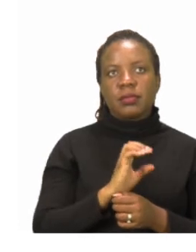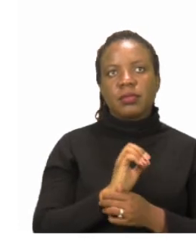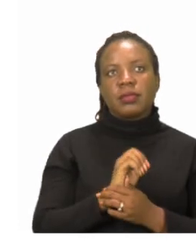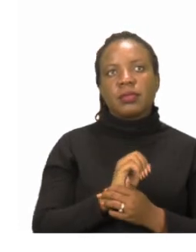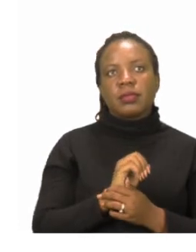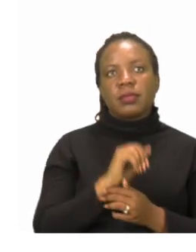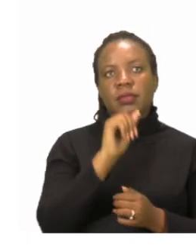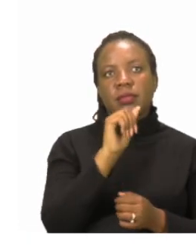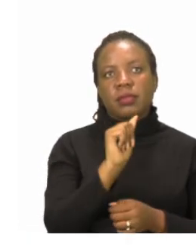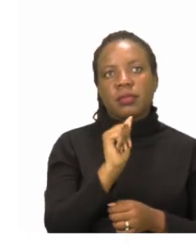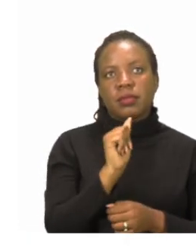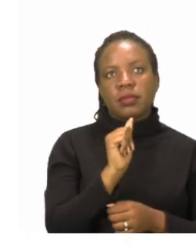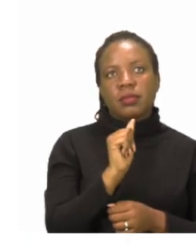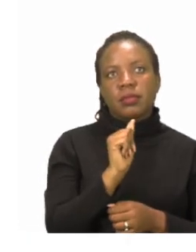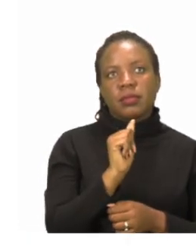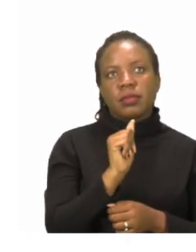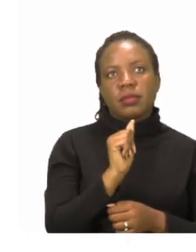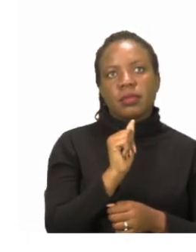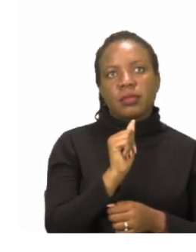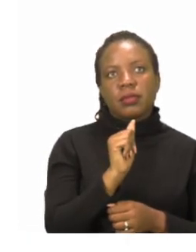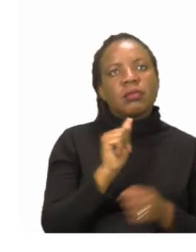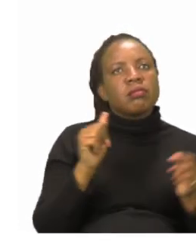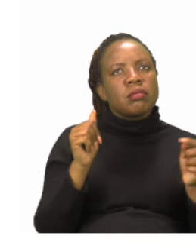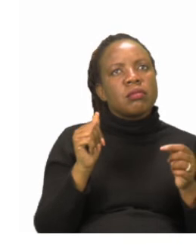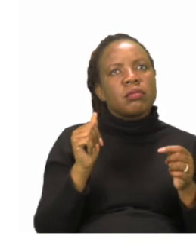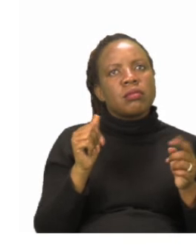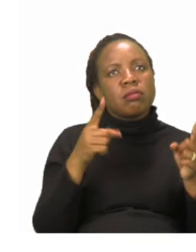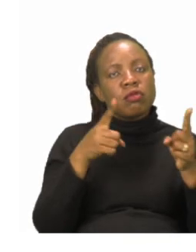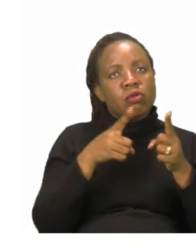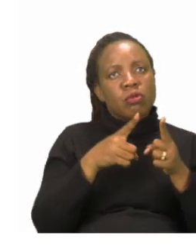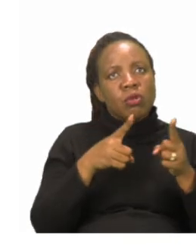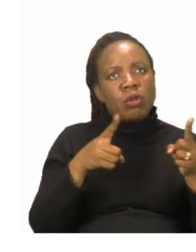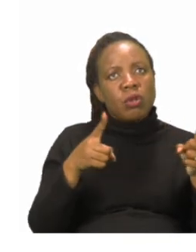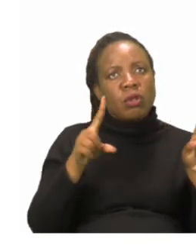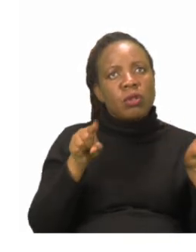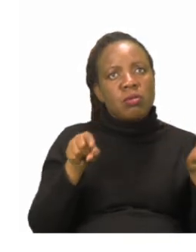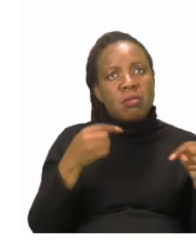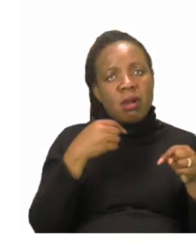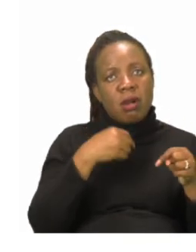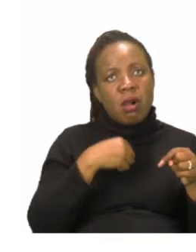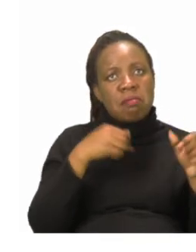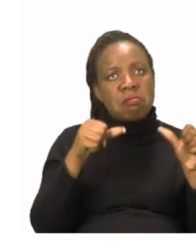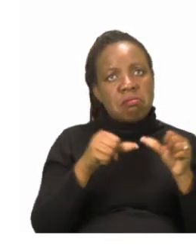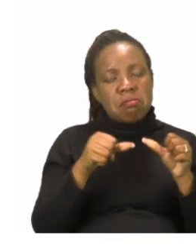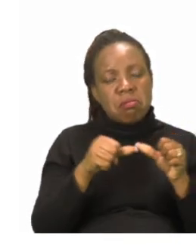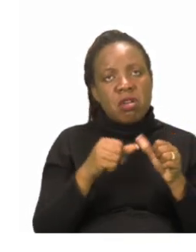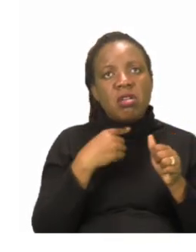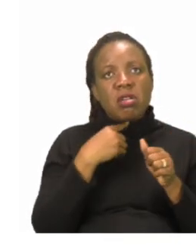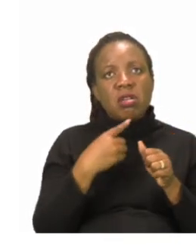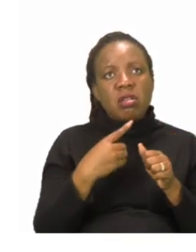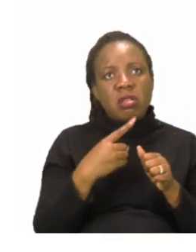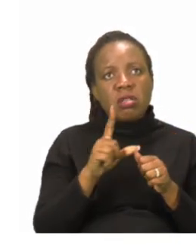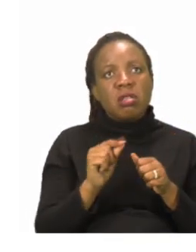Question A says that the longest object that I have measured is so